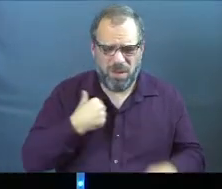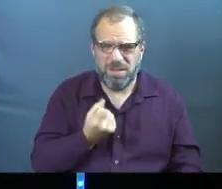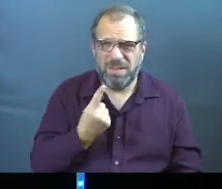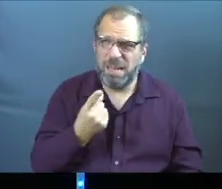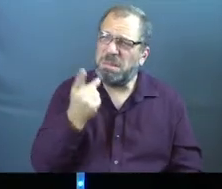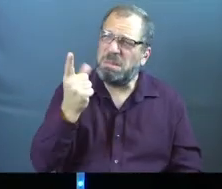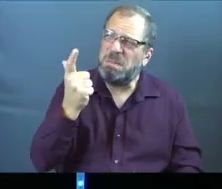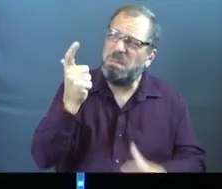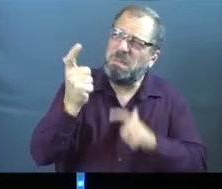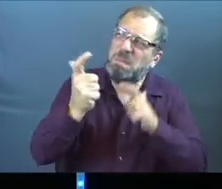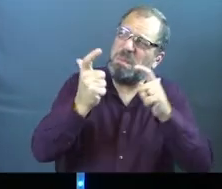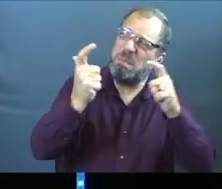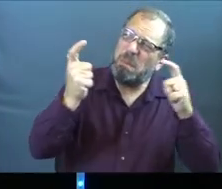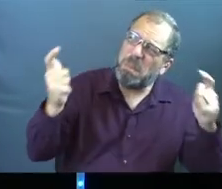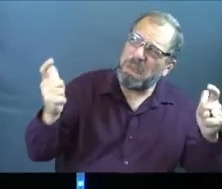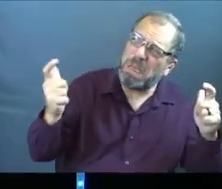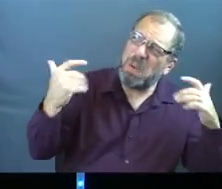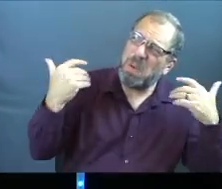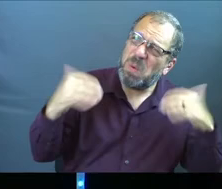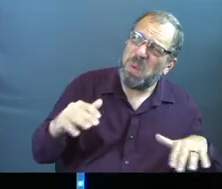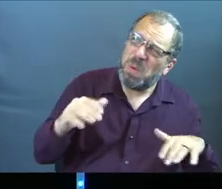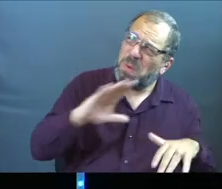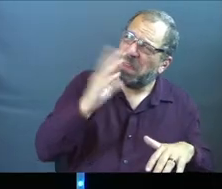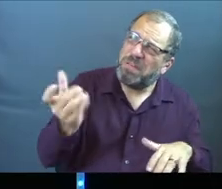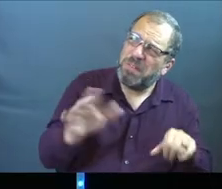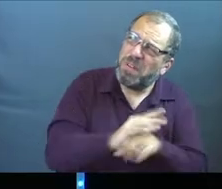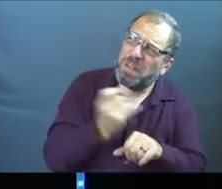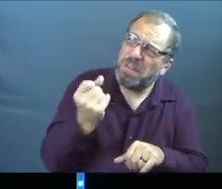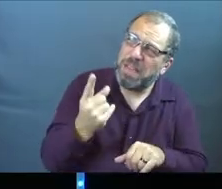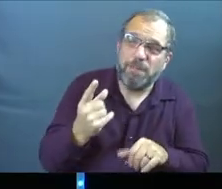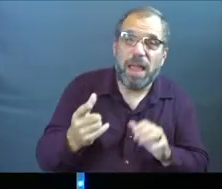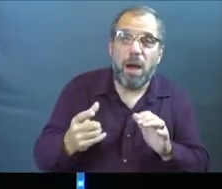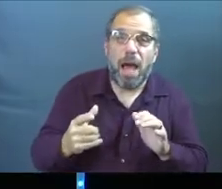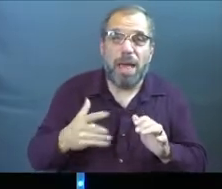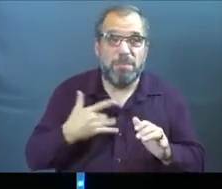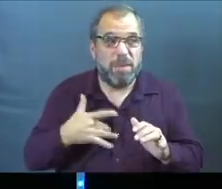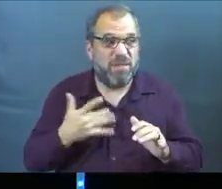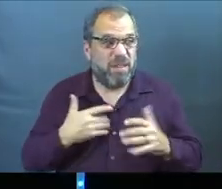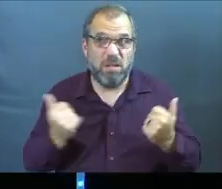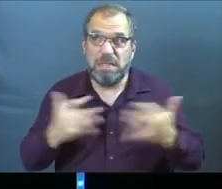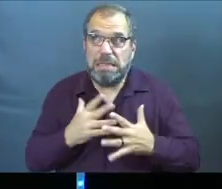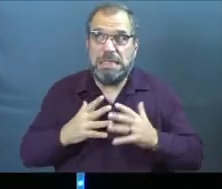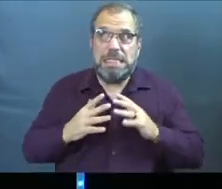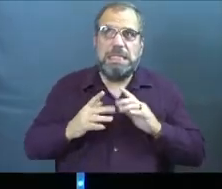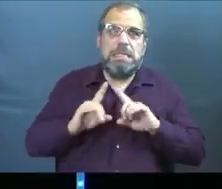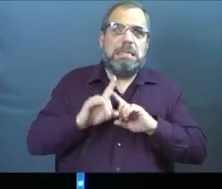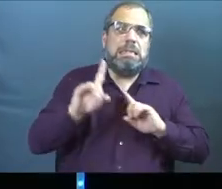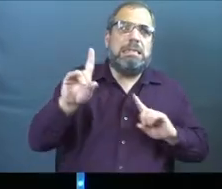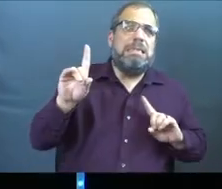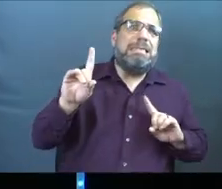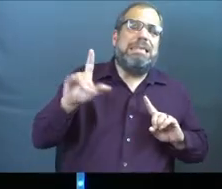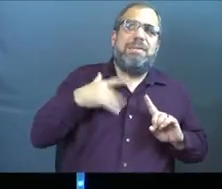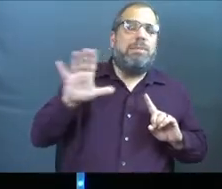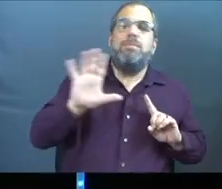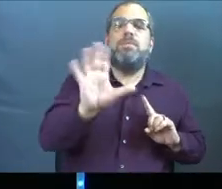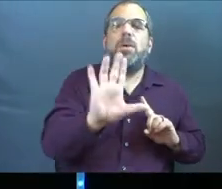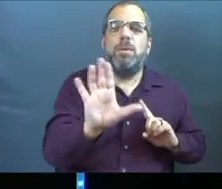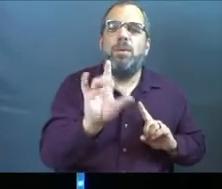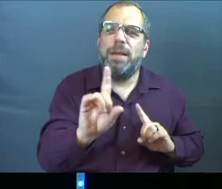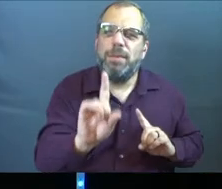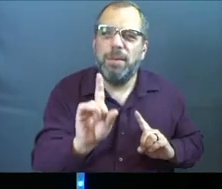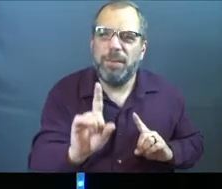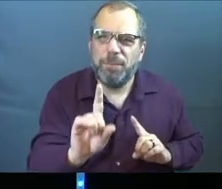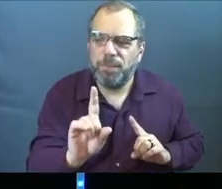so big. He is outside of the things that we can understand or know. And sometimes that may feel intimidating or like something that distances us from God. But I would